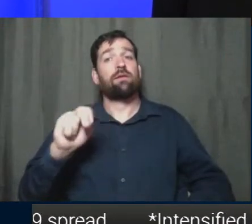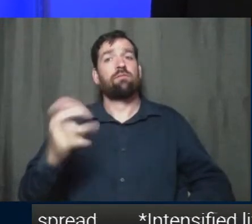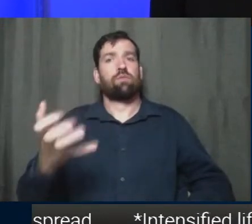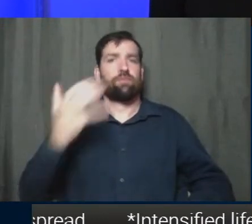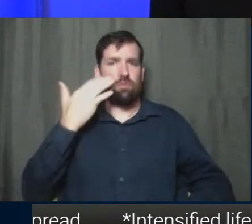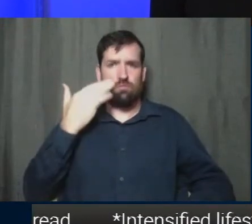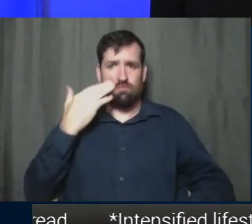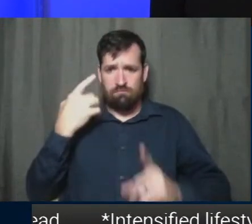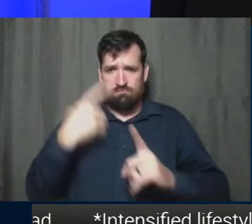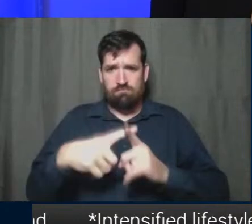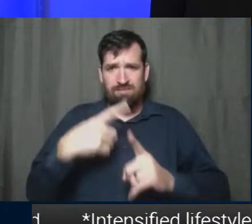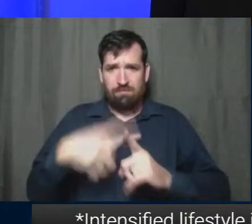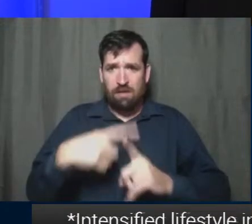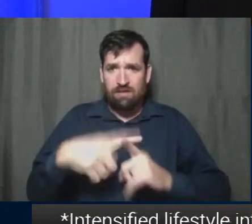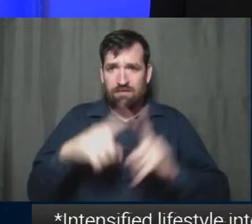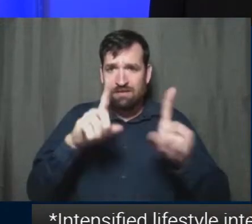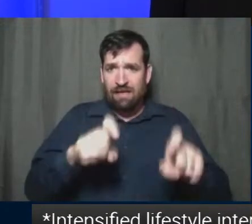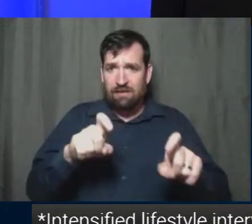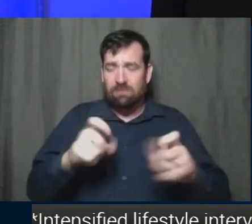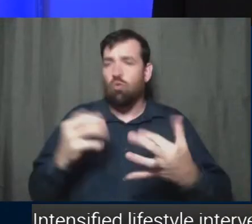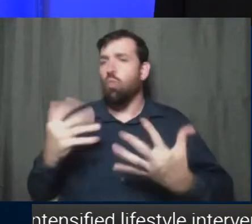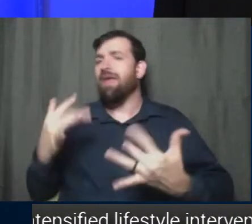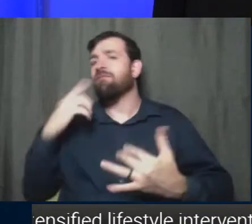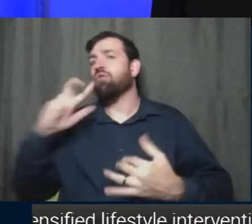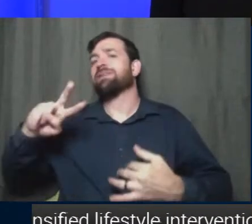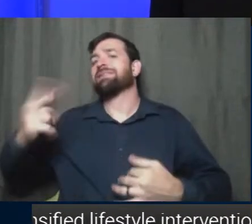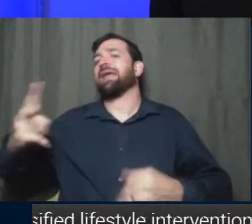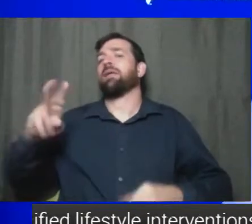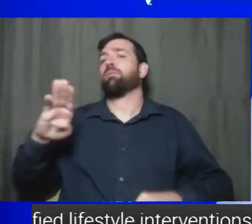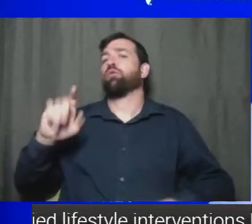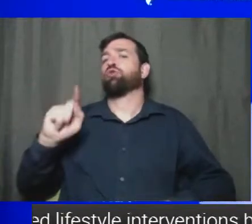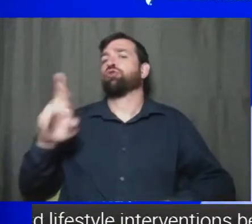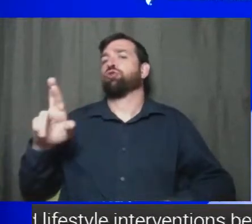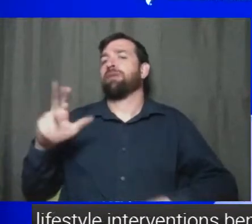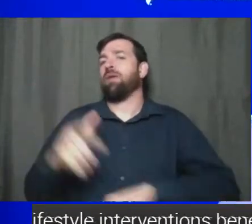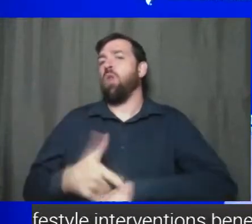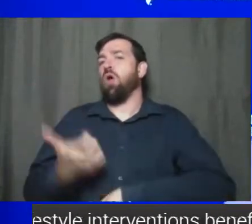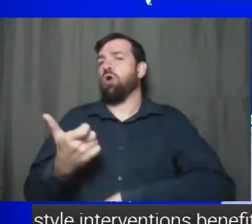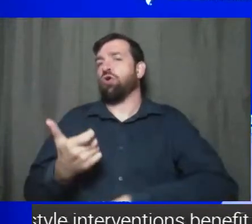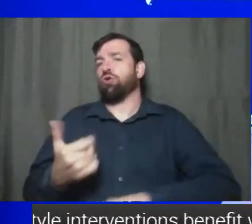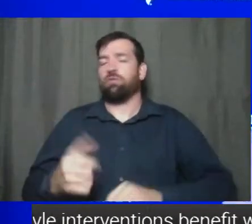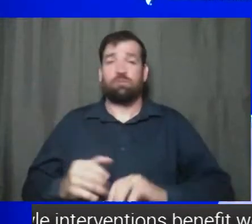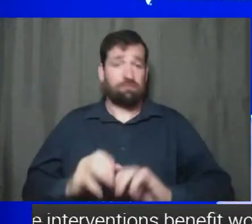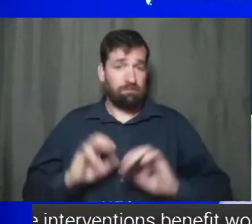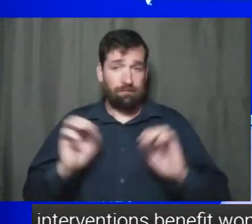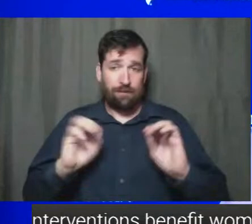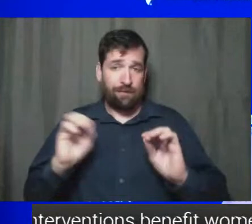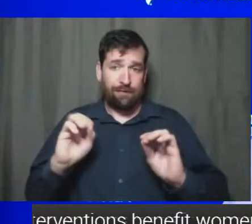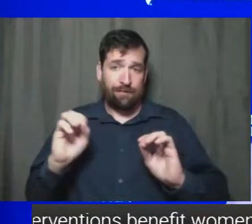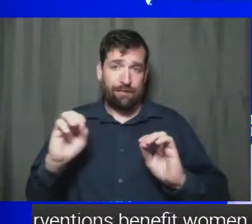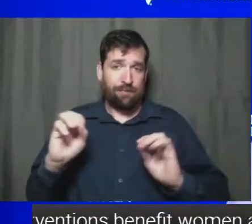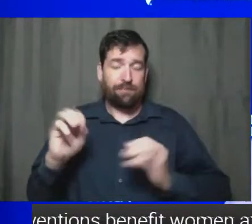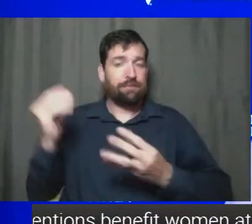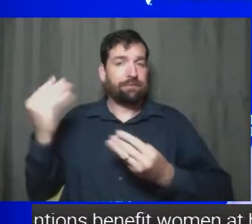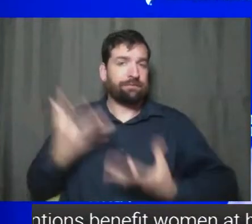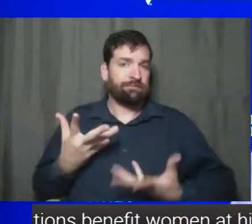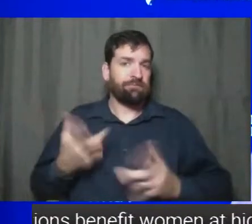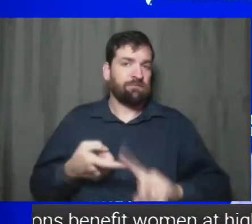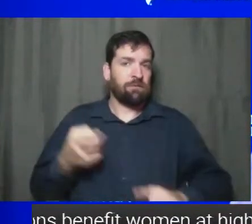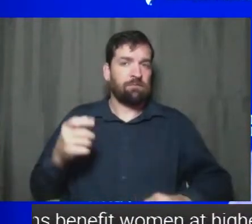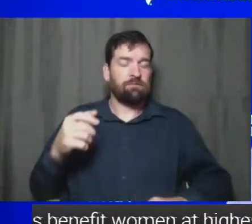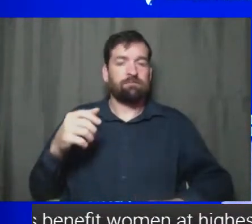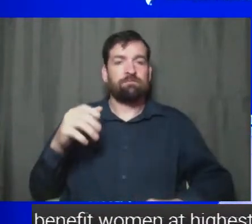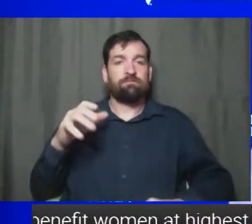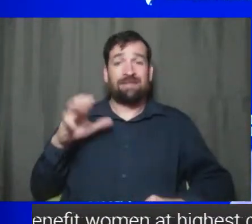you have to wait to get your second booster? We keep getting that question a lot. Can you answer it? Yeah, I mean, there's no good guidance. The CDC says you can